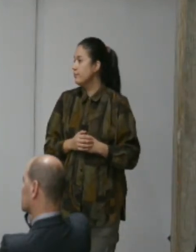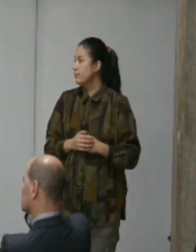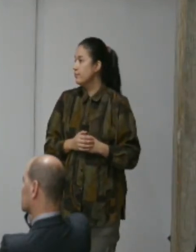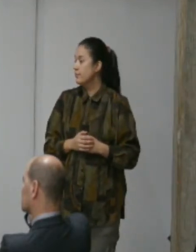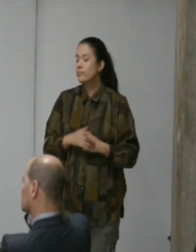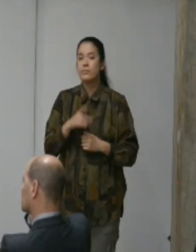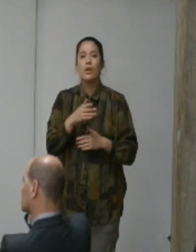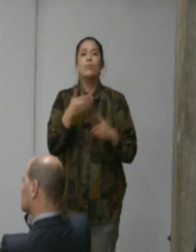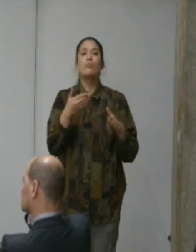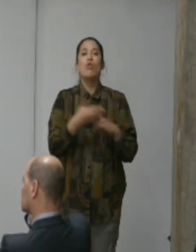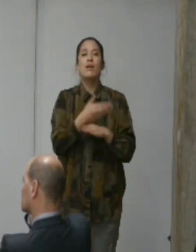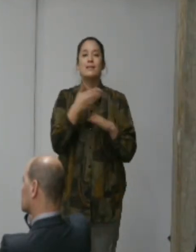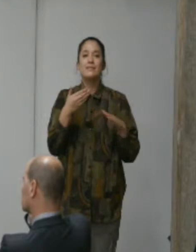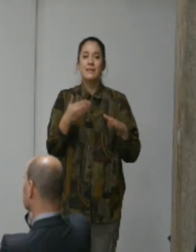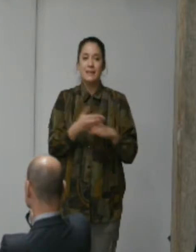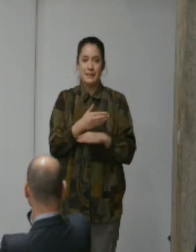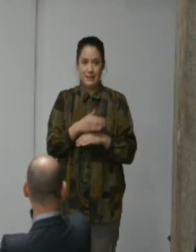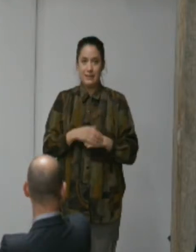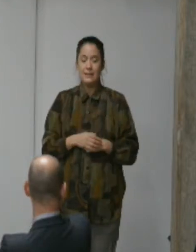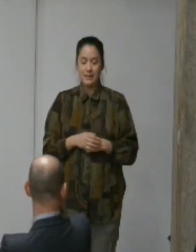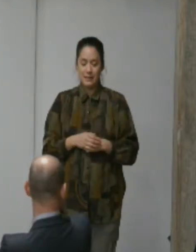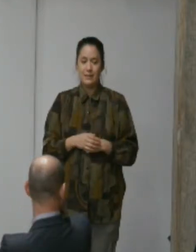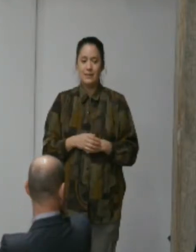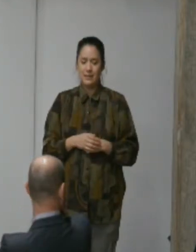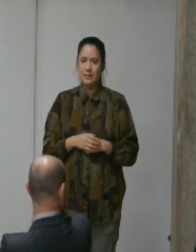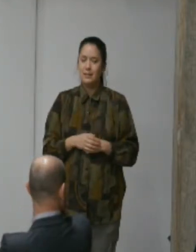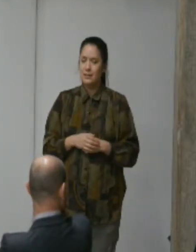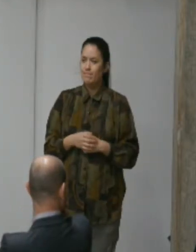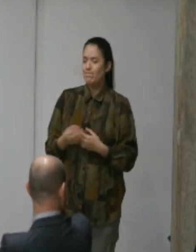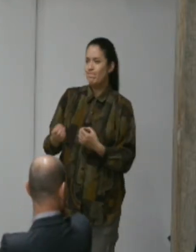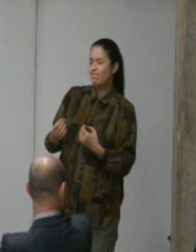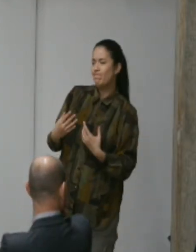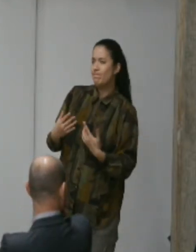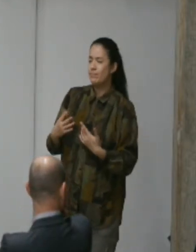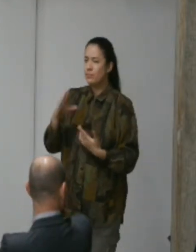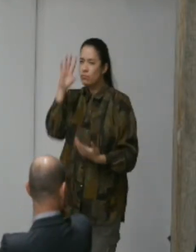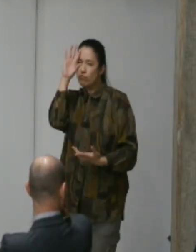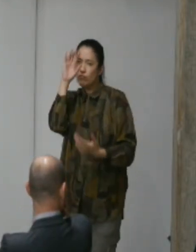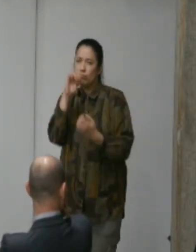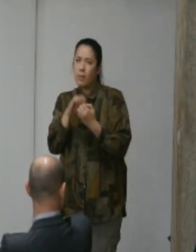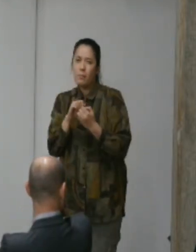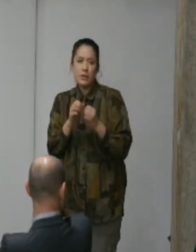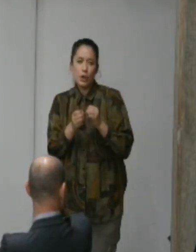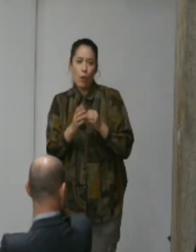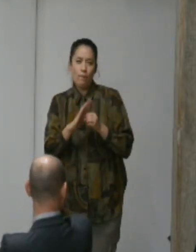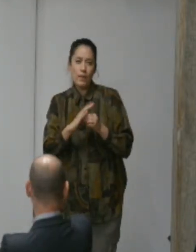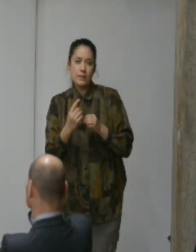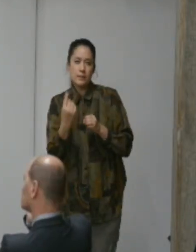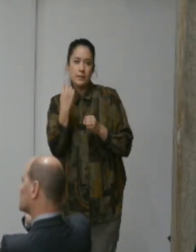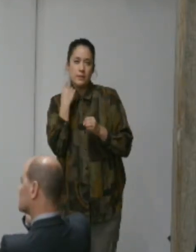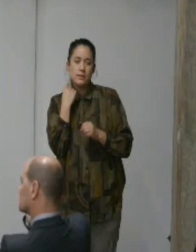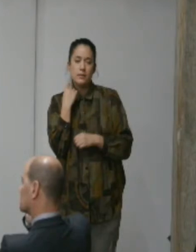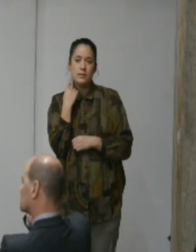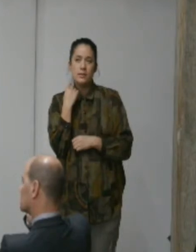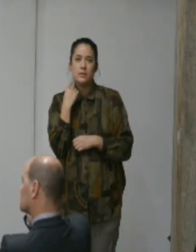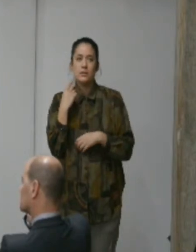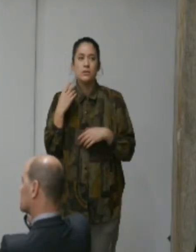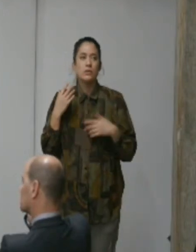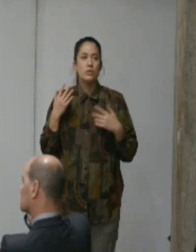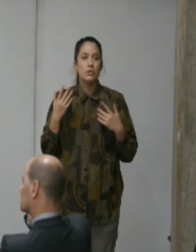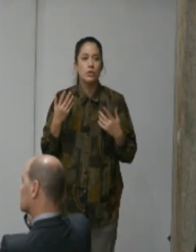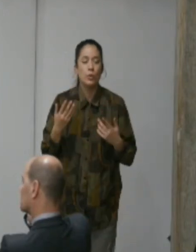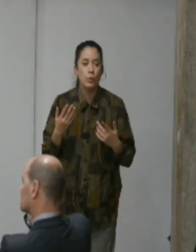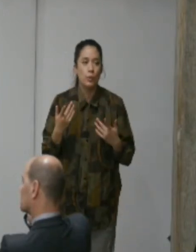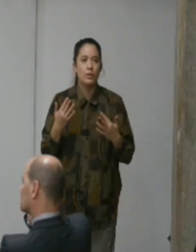About productivity, and then it kind of reminded me, and when you start talking about COVID, about when all the newspapers were like, everyone's quiet